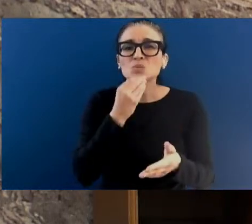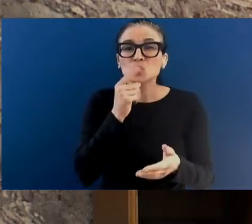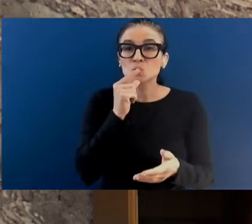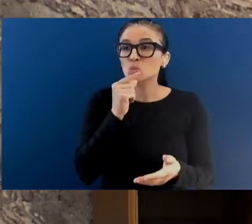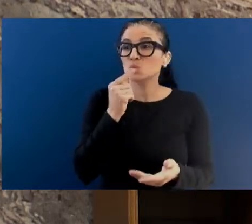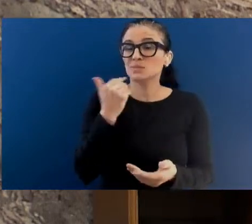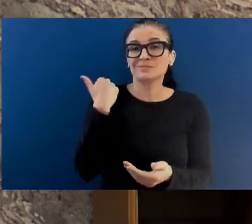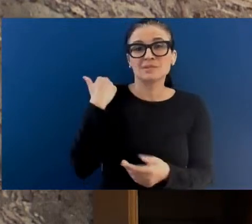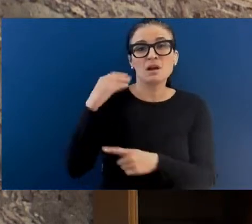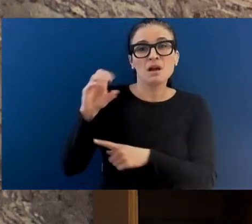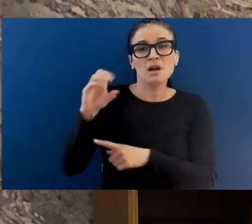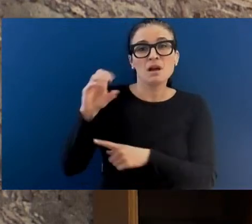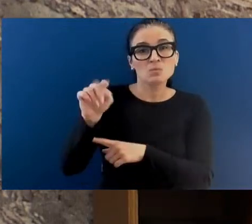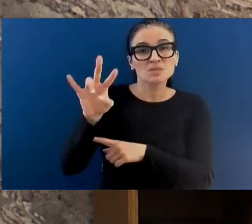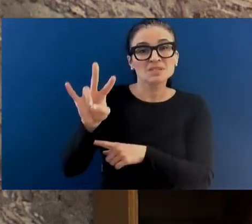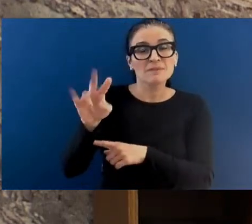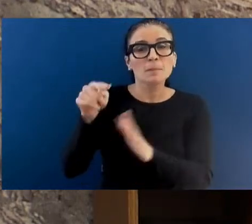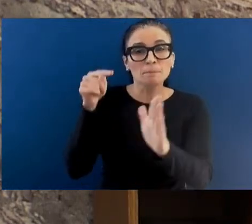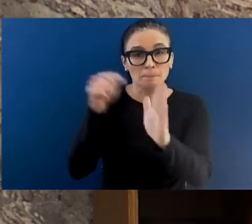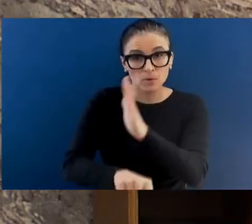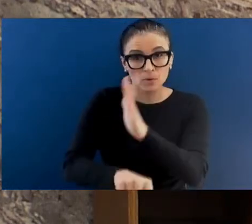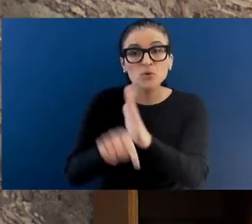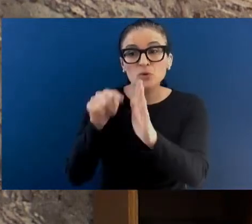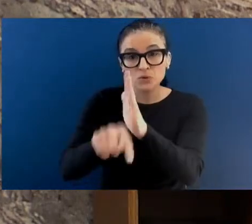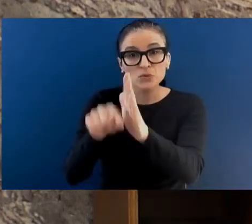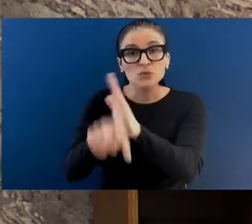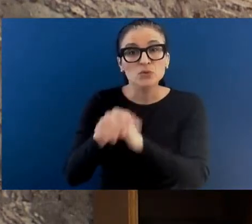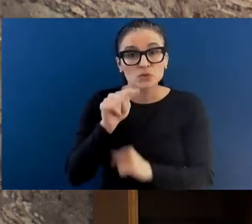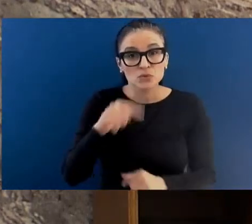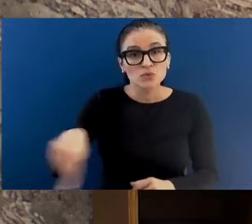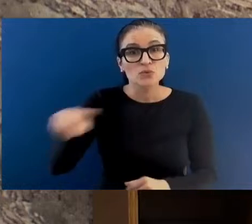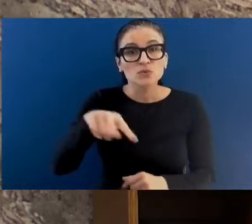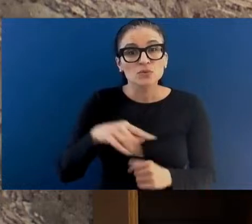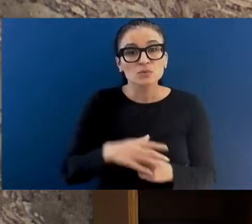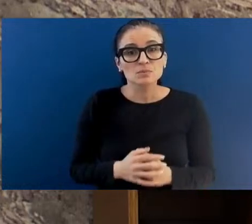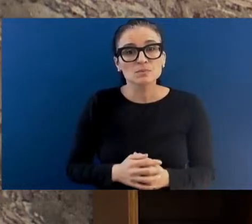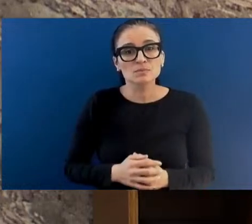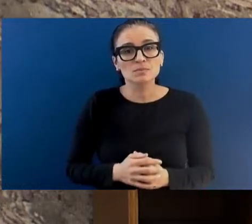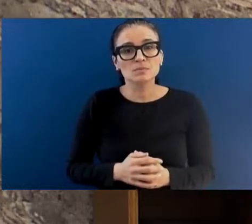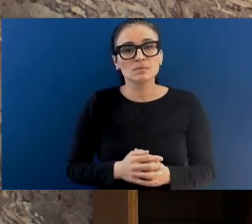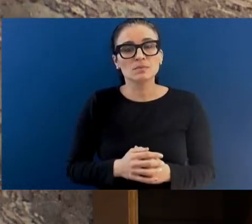the language really matters. But so do the actions.